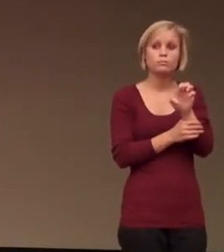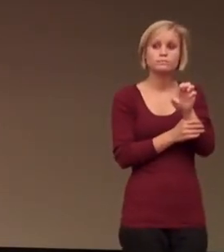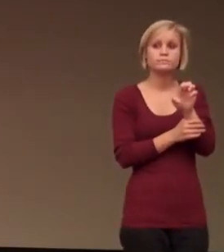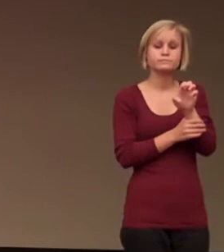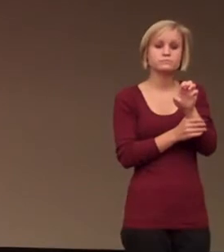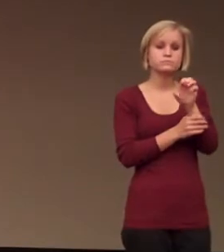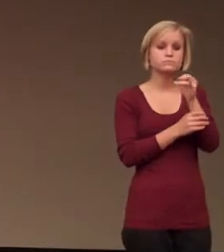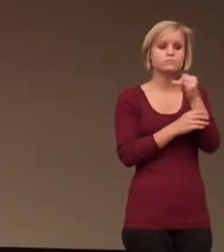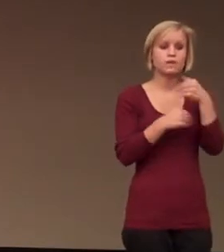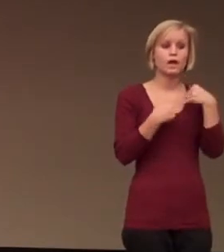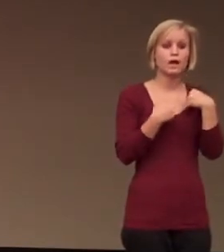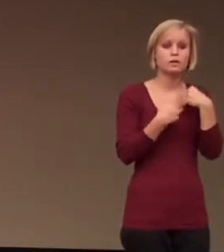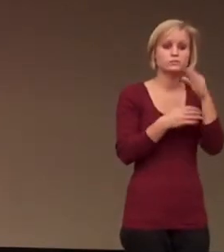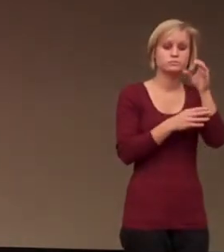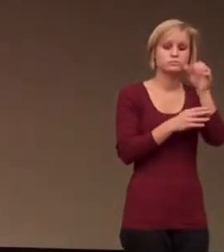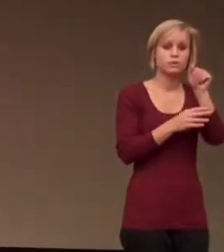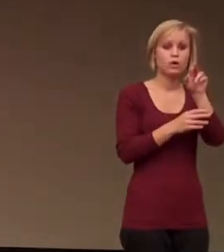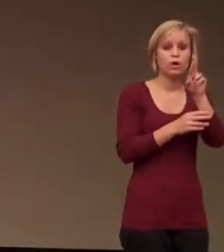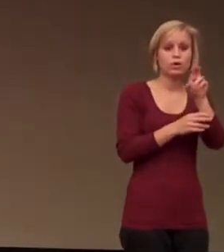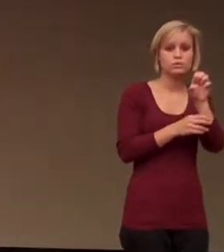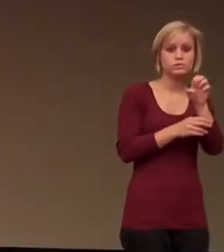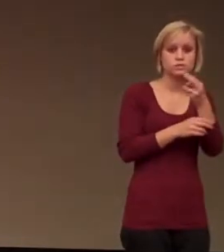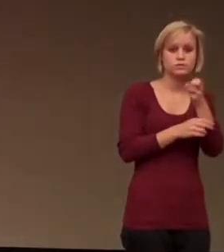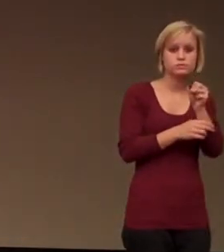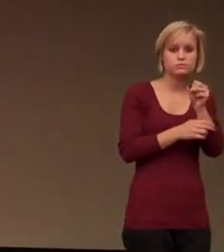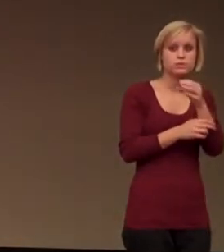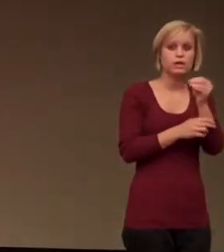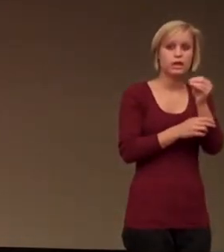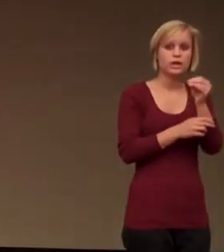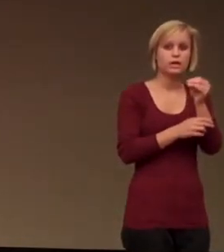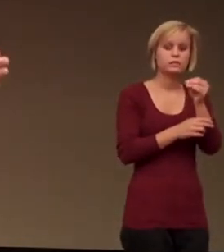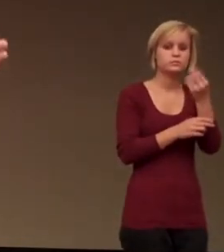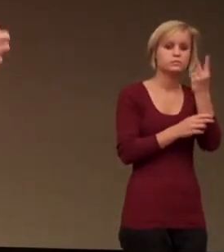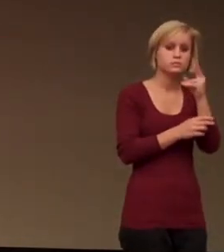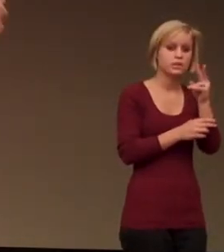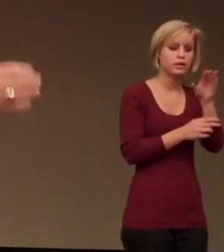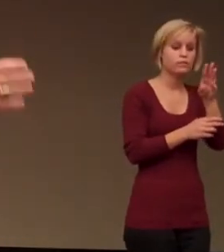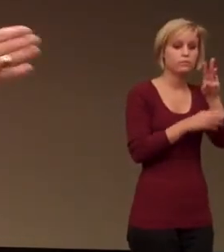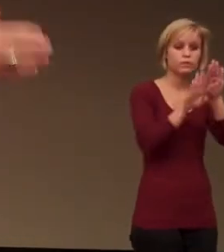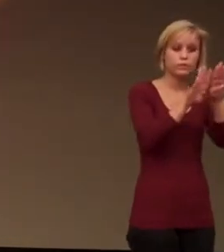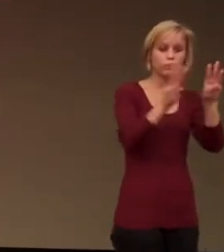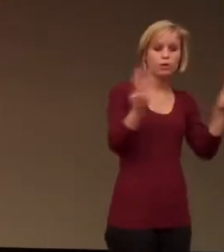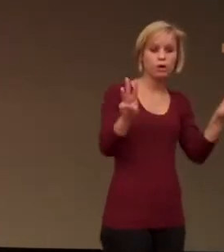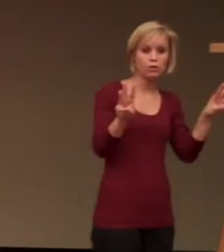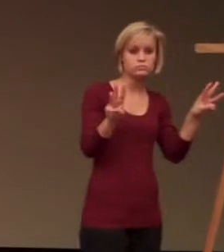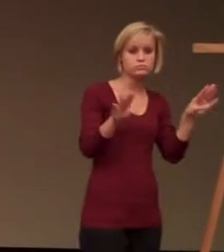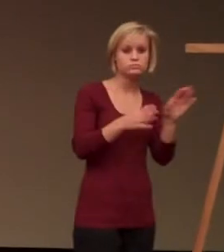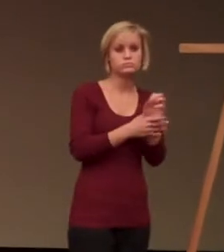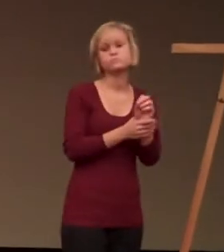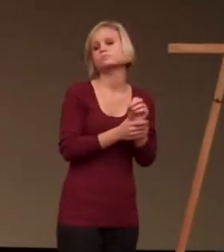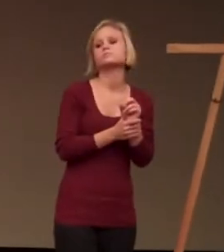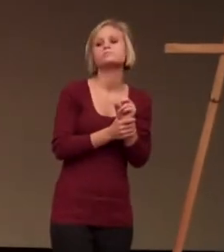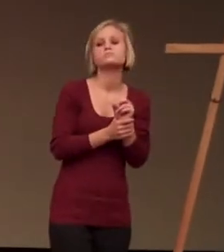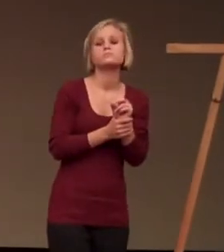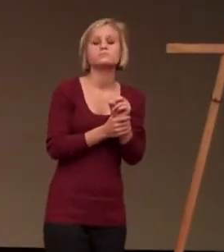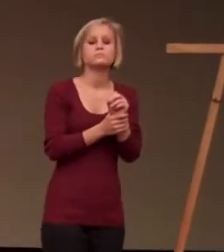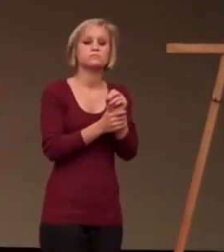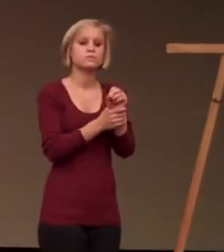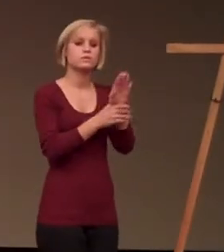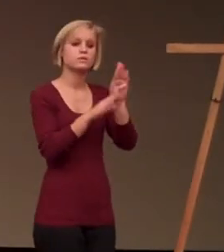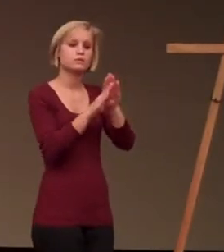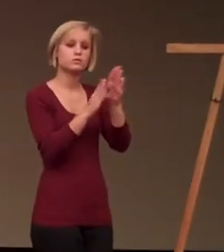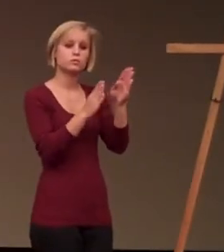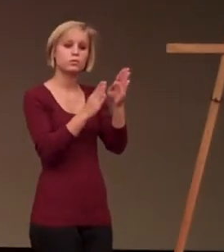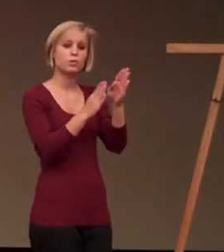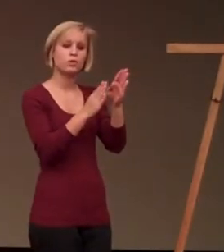law. And it's a very symmetrical kind of thing. There are the bays line up in a certain way, the doors line